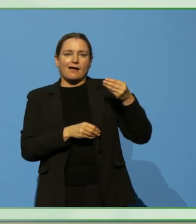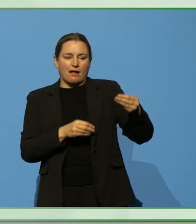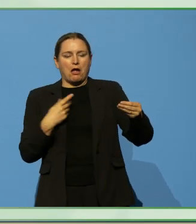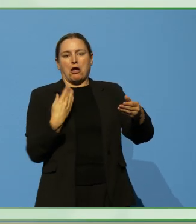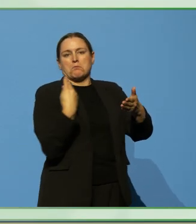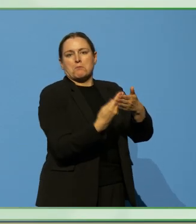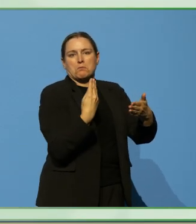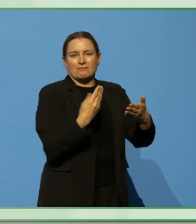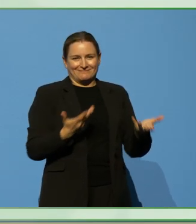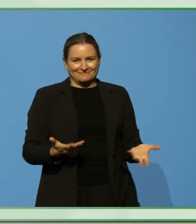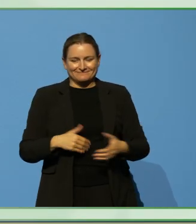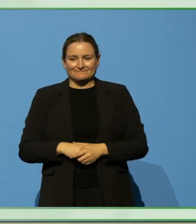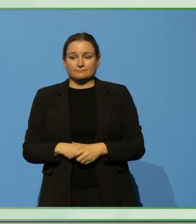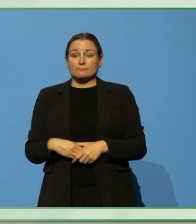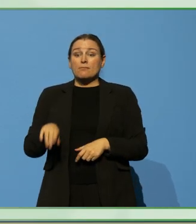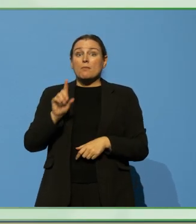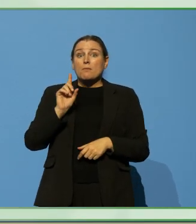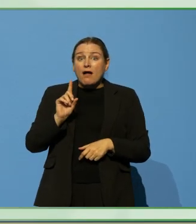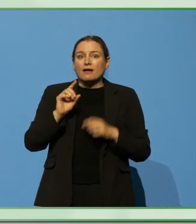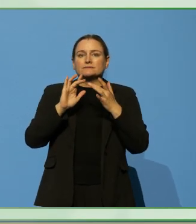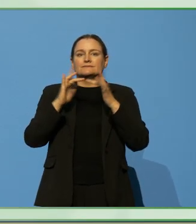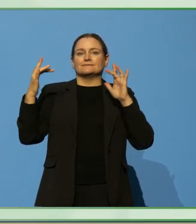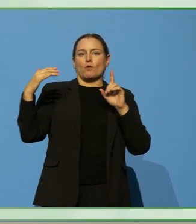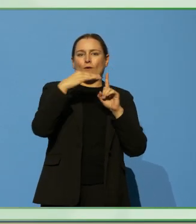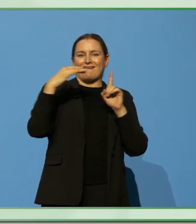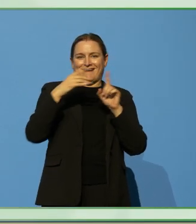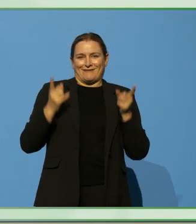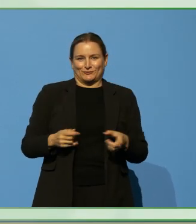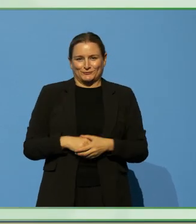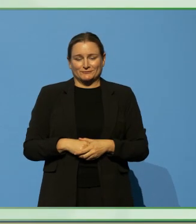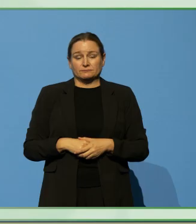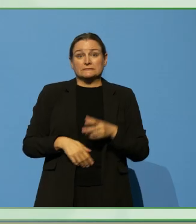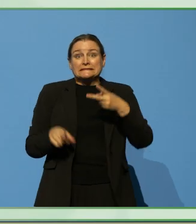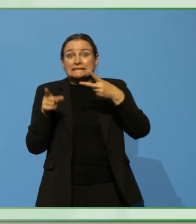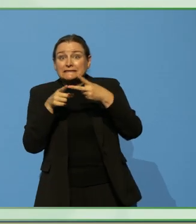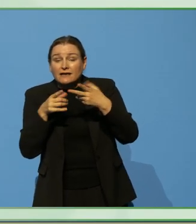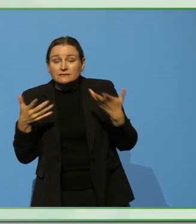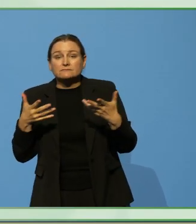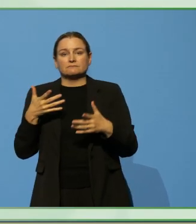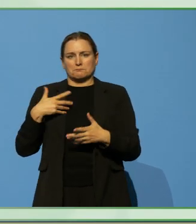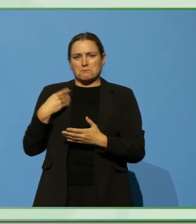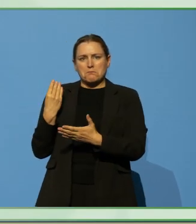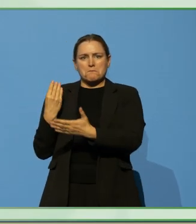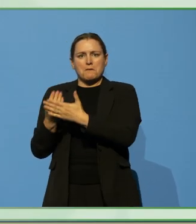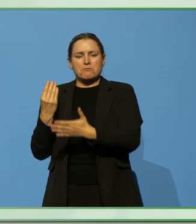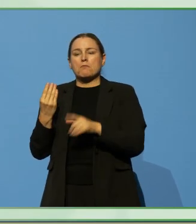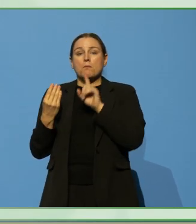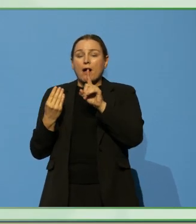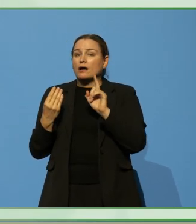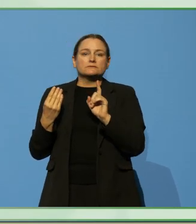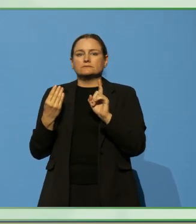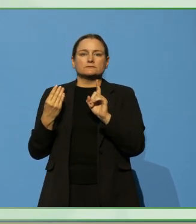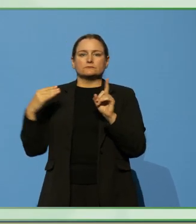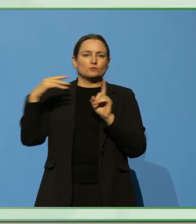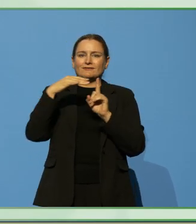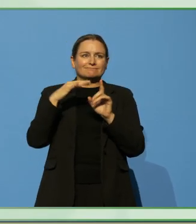an offline digital euro is closest to cash. It is digital euros that you will hold on your phone or a specific